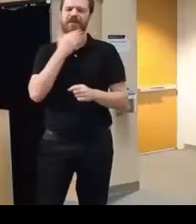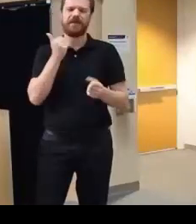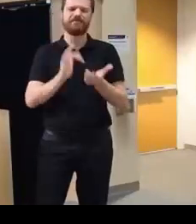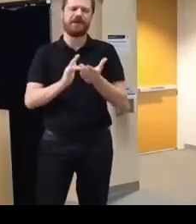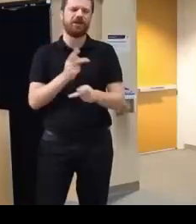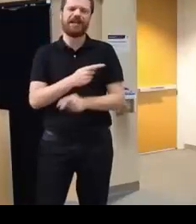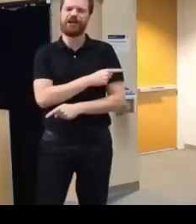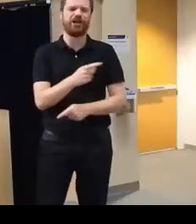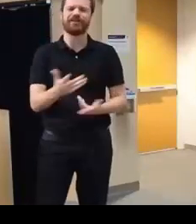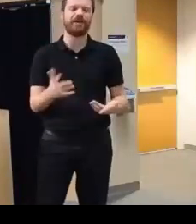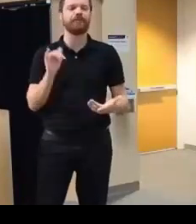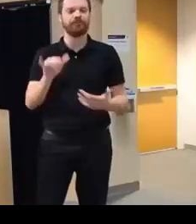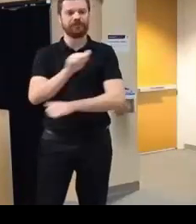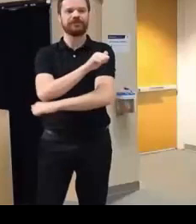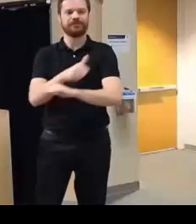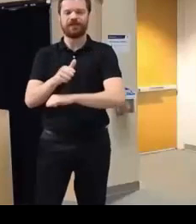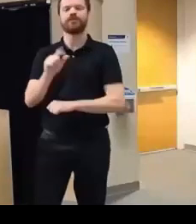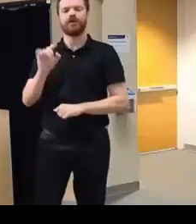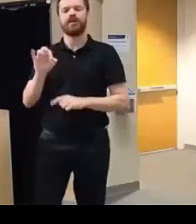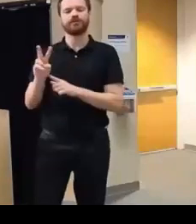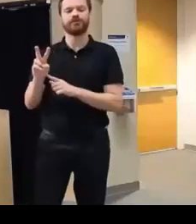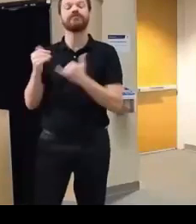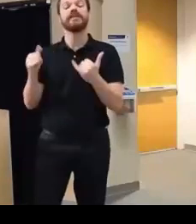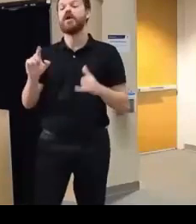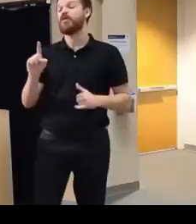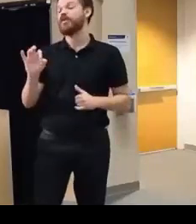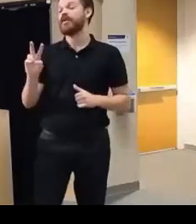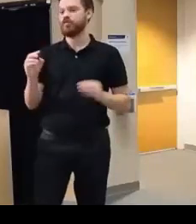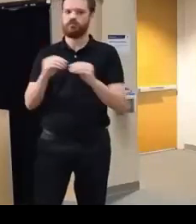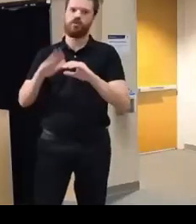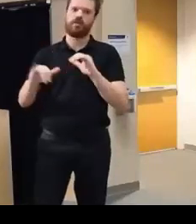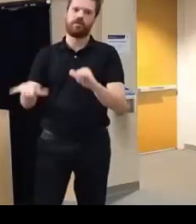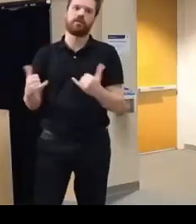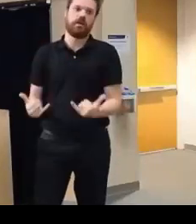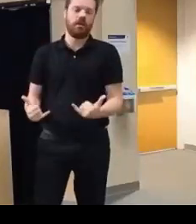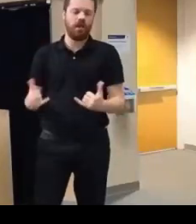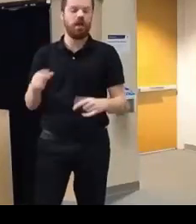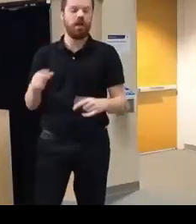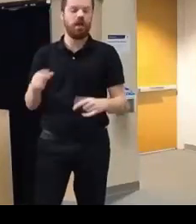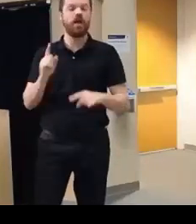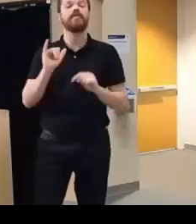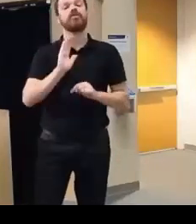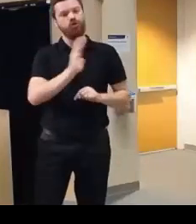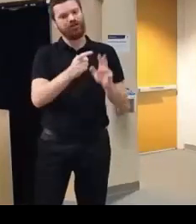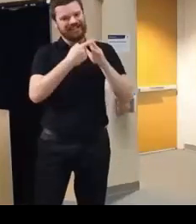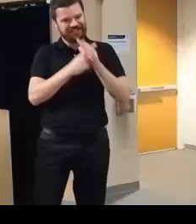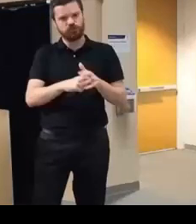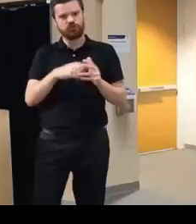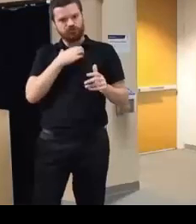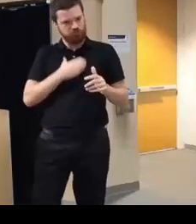there. That's really what 192 was set up for. Now 192 does a lot more than that, but that was her initial passion.